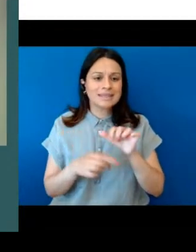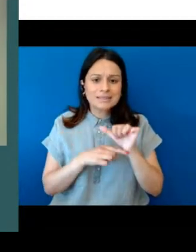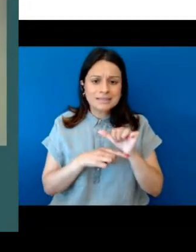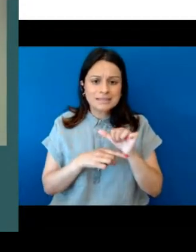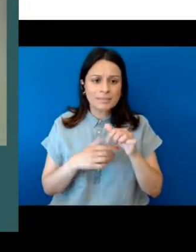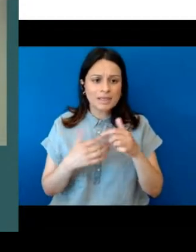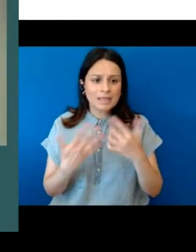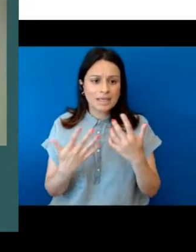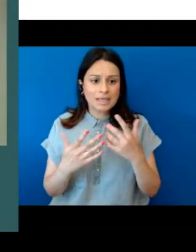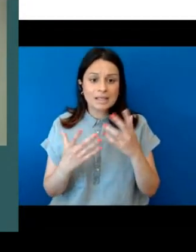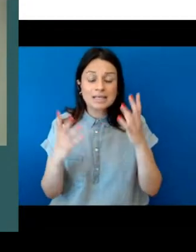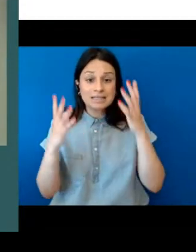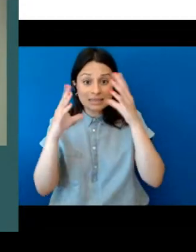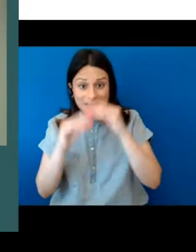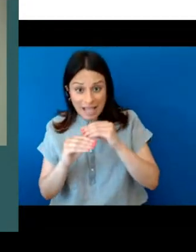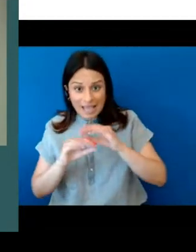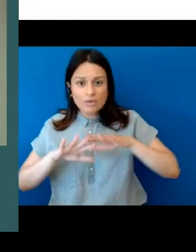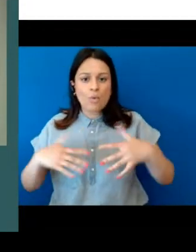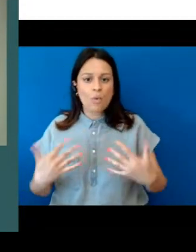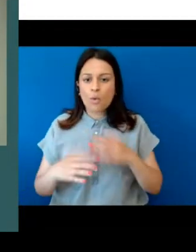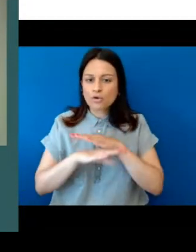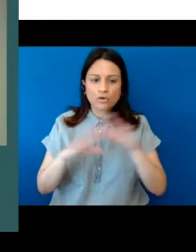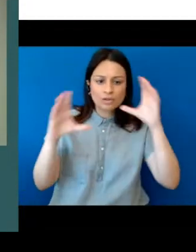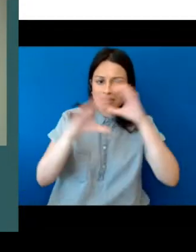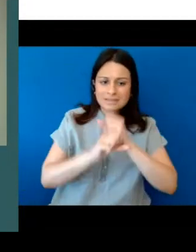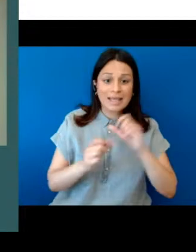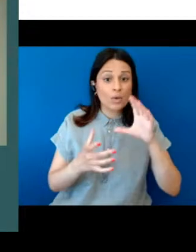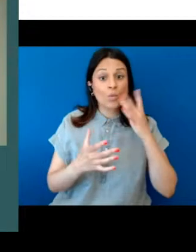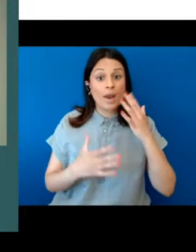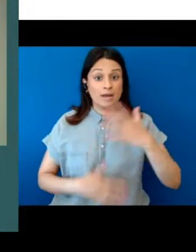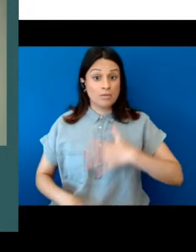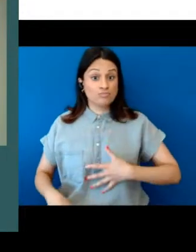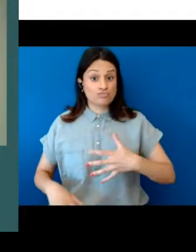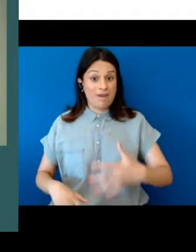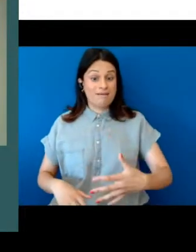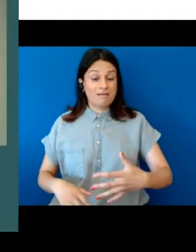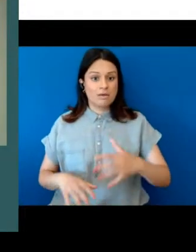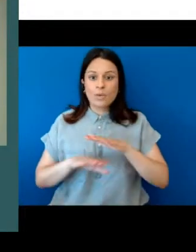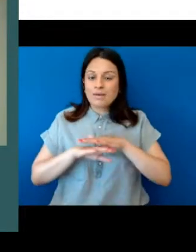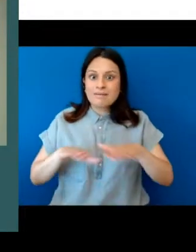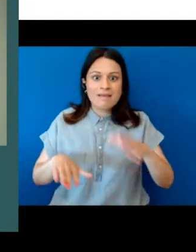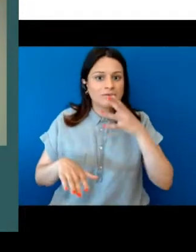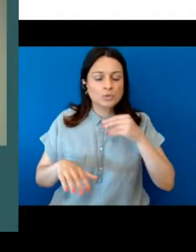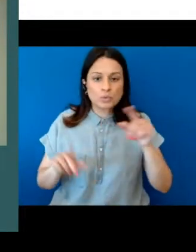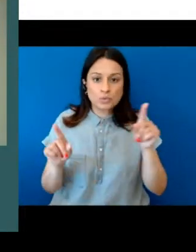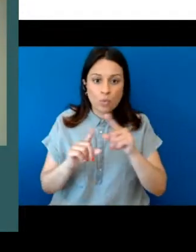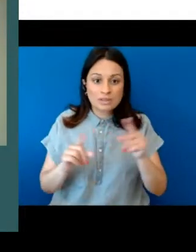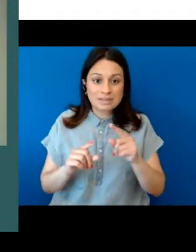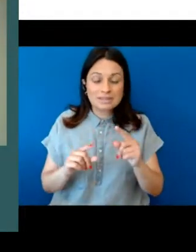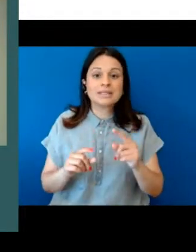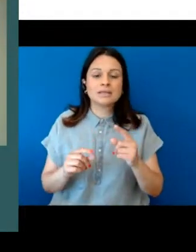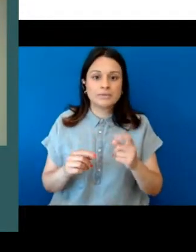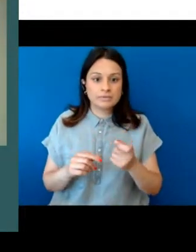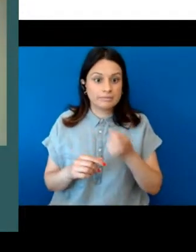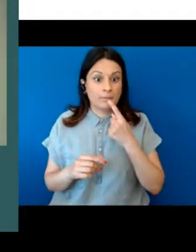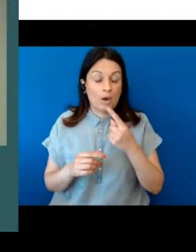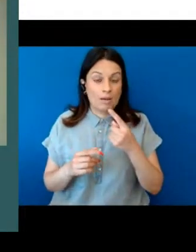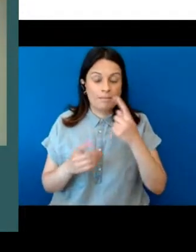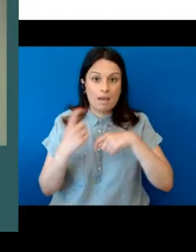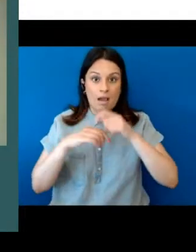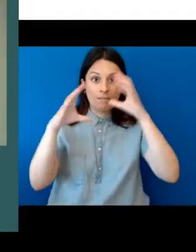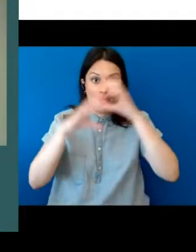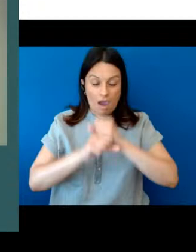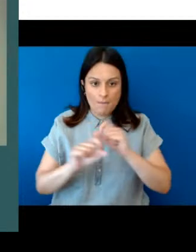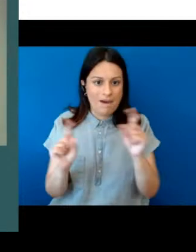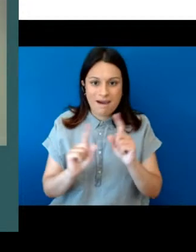non-sedating antihistamines? Okay, never use sedating antihistamines at all. That's number one. And secondly,